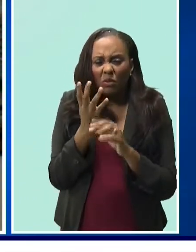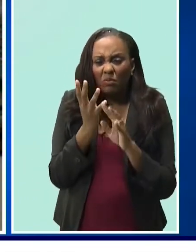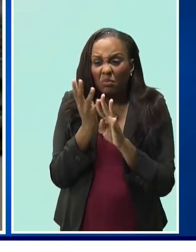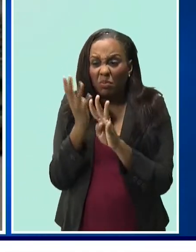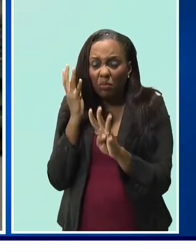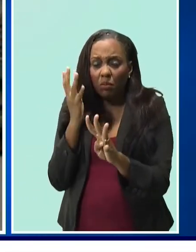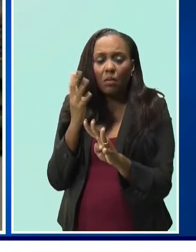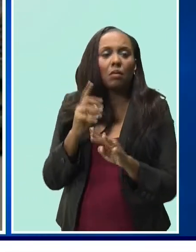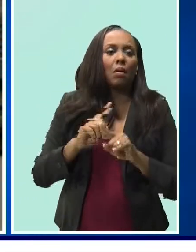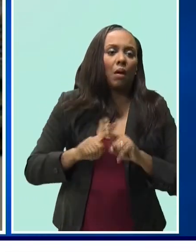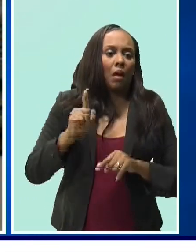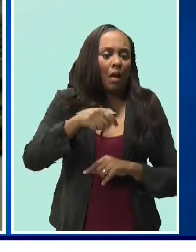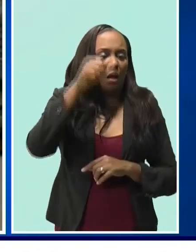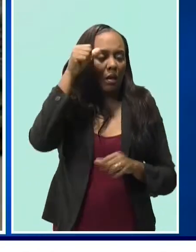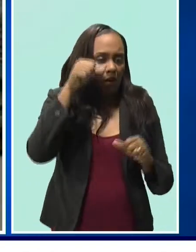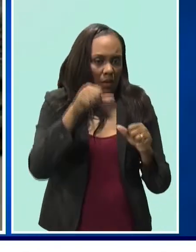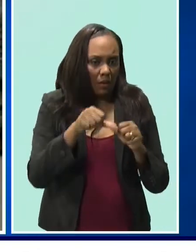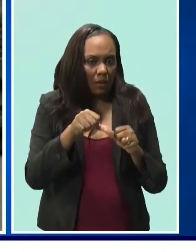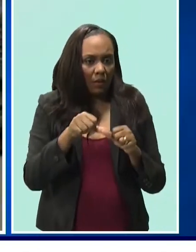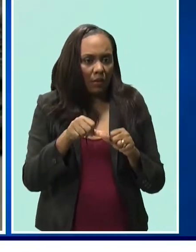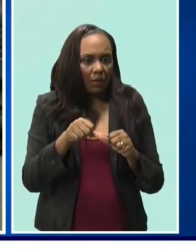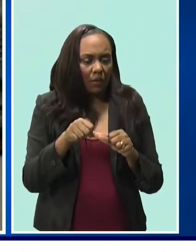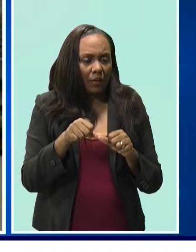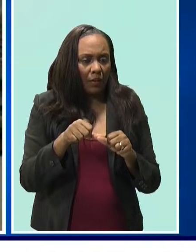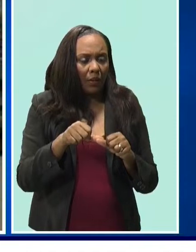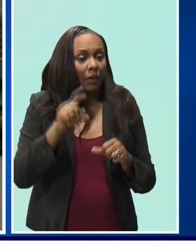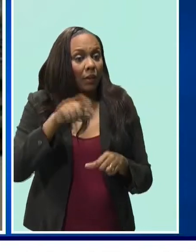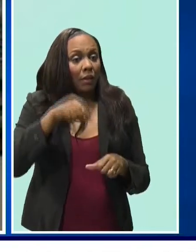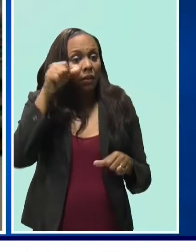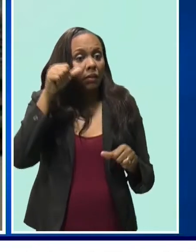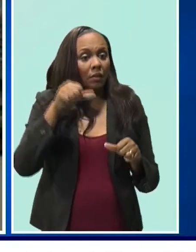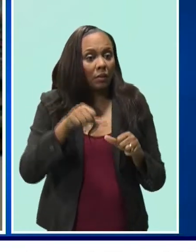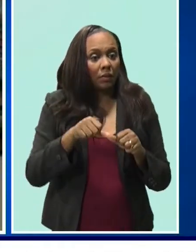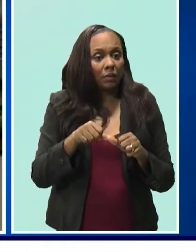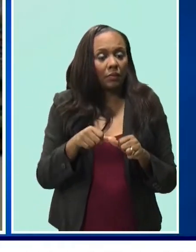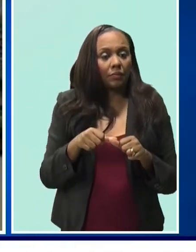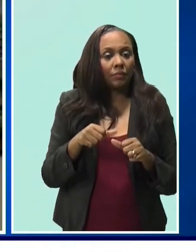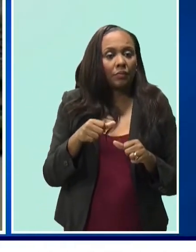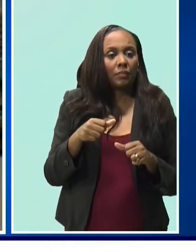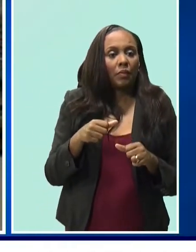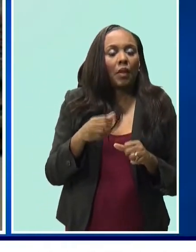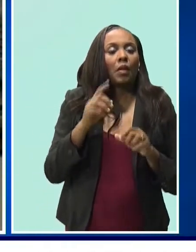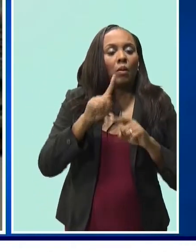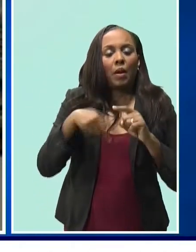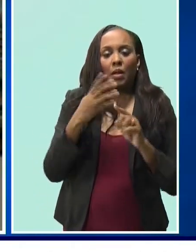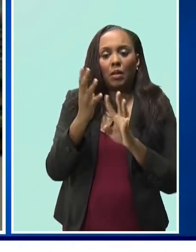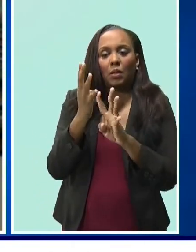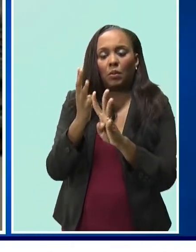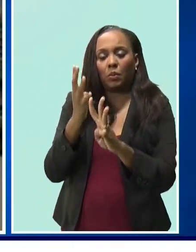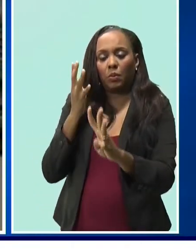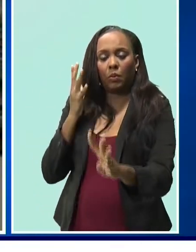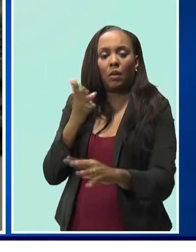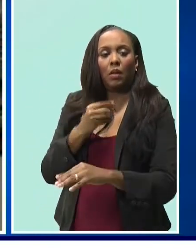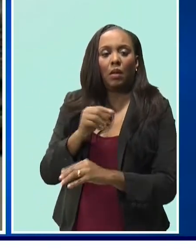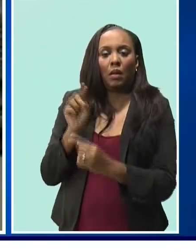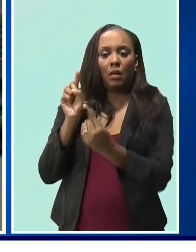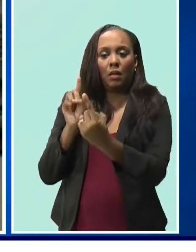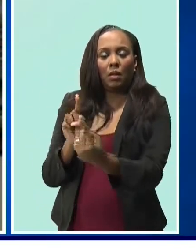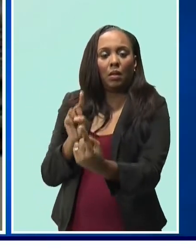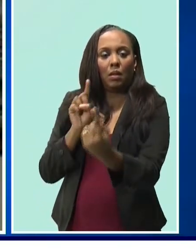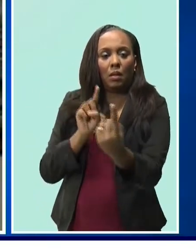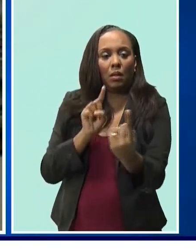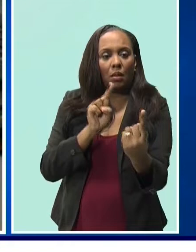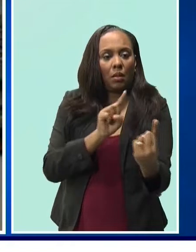to remind persons that this exercise and the whole process of queuing and the process of physical distancing, the